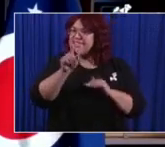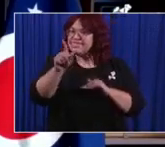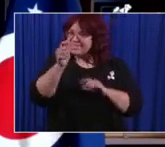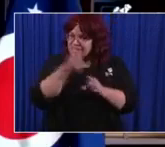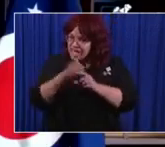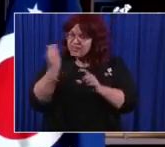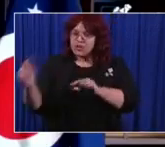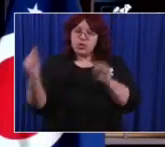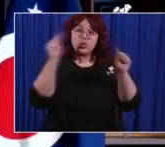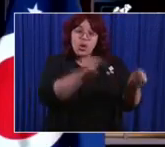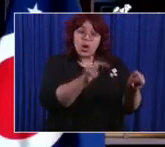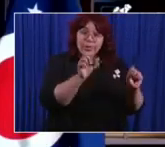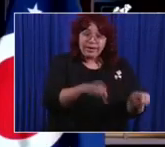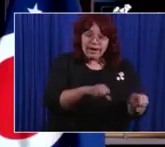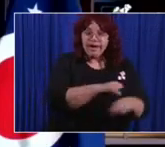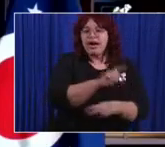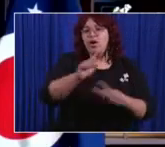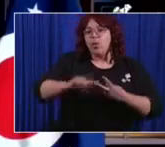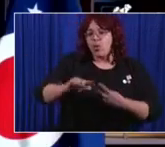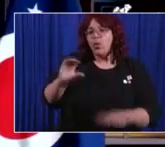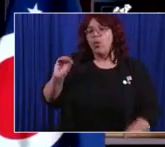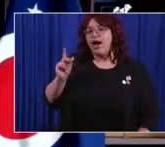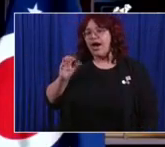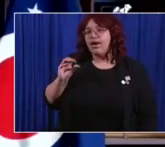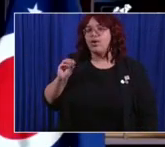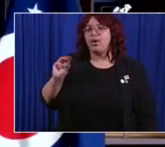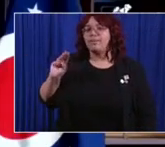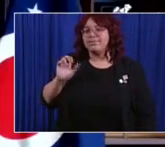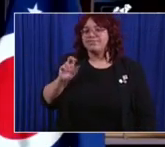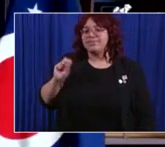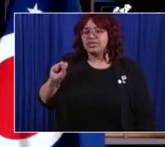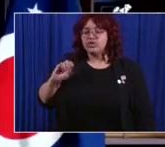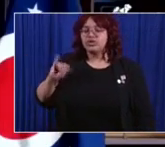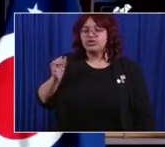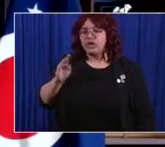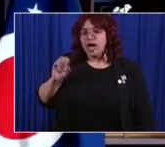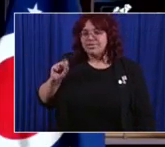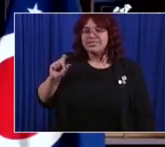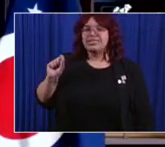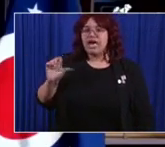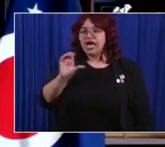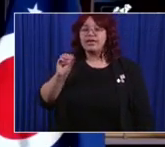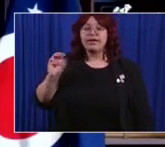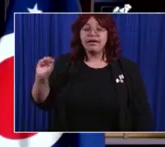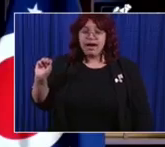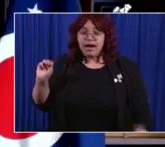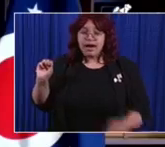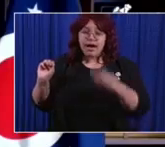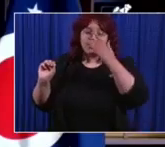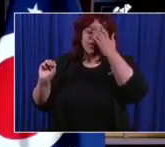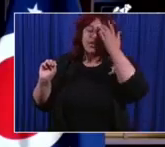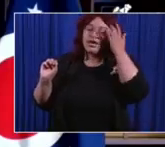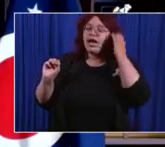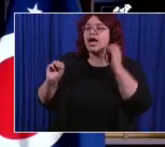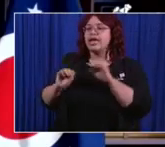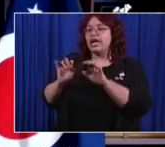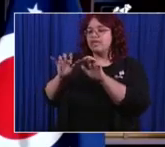physical location in your area, or you can call the number at the bottom of that page, which is